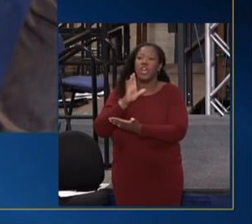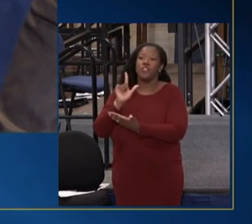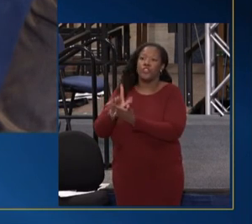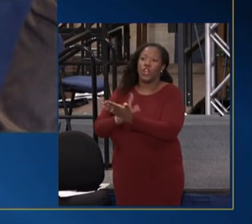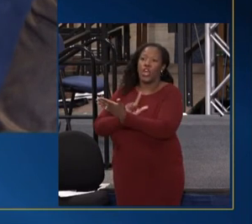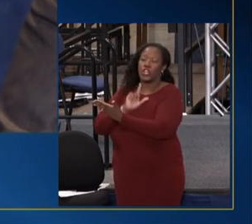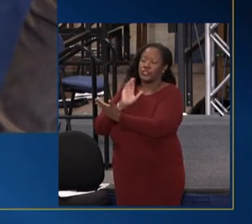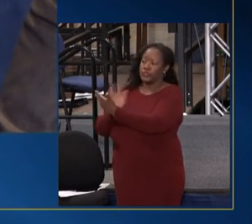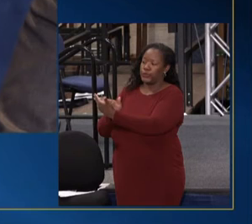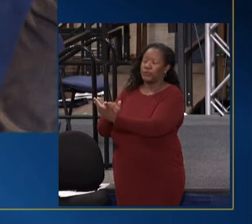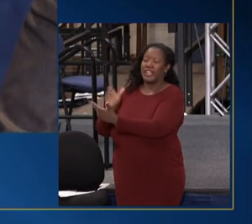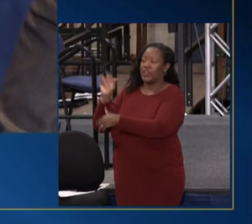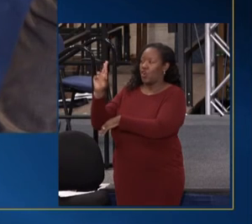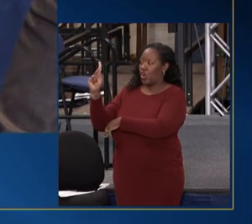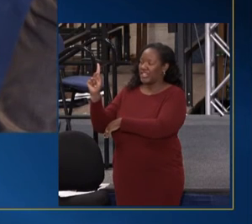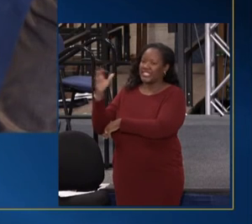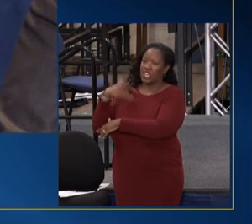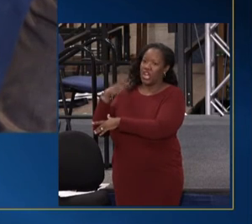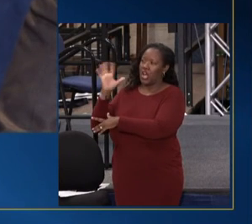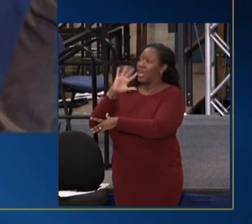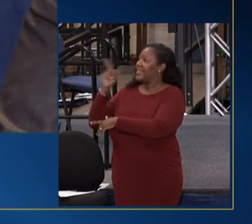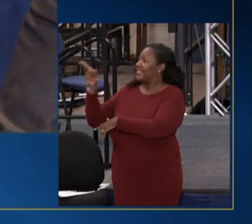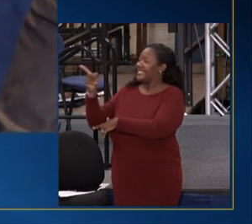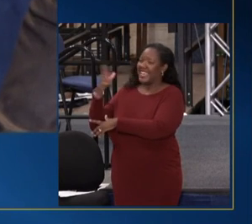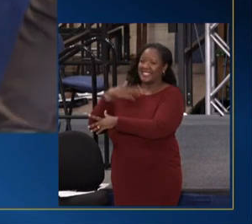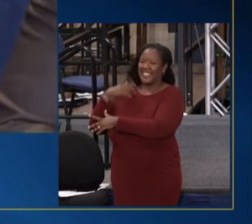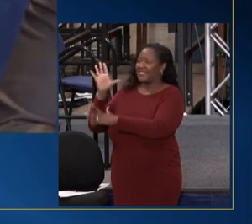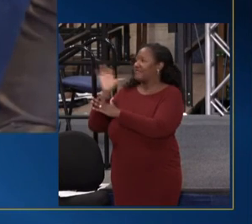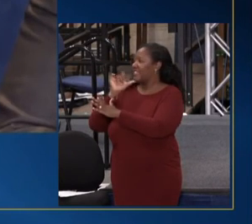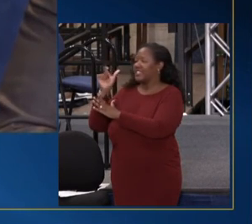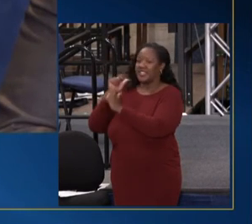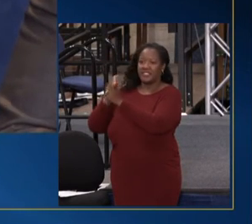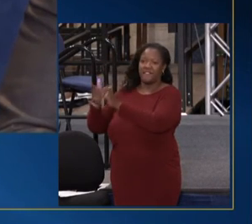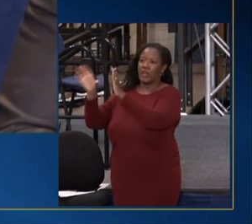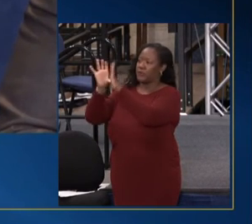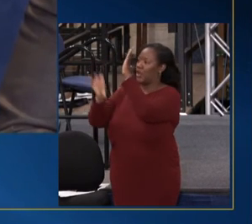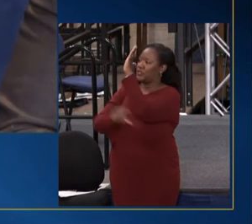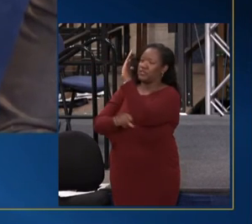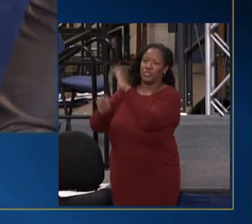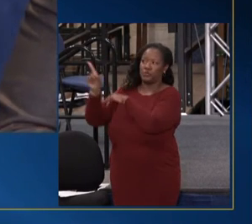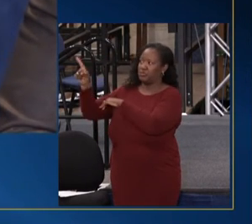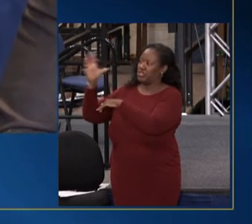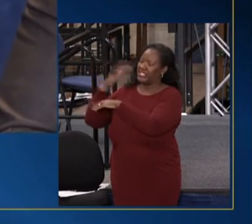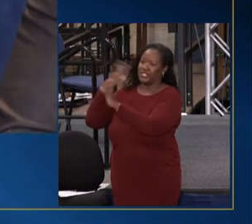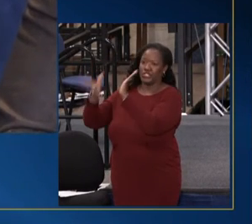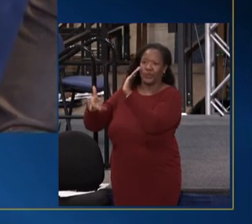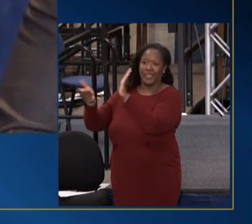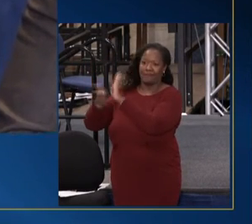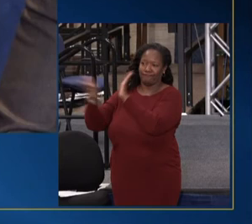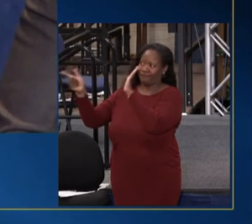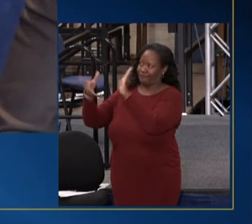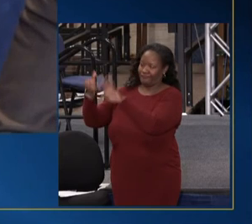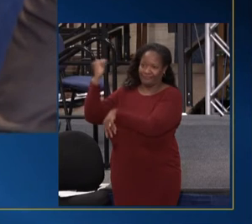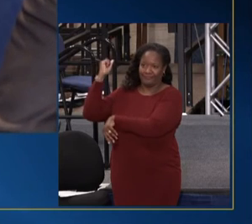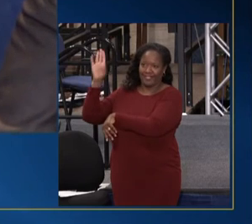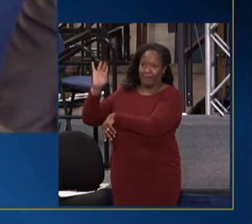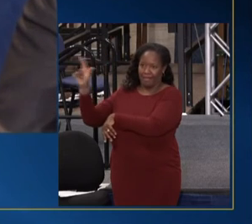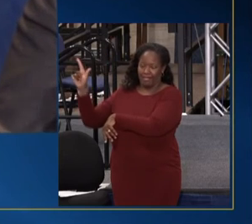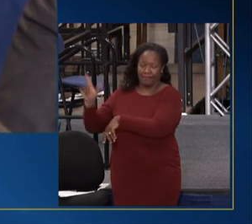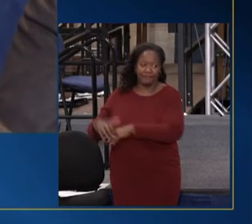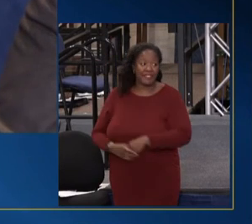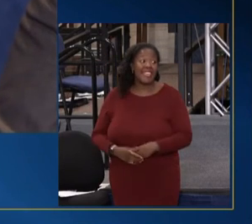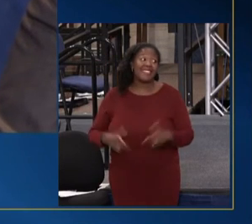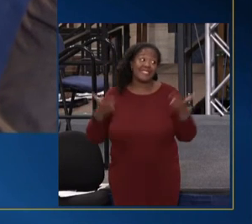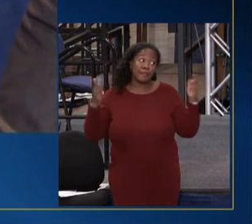Arkansas, striking down the healthcare ban as unconstitutional. Really big win for our community. So that